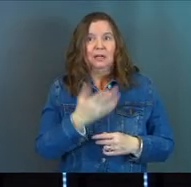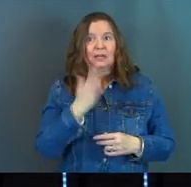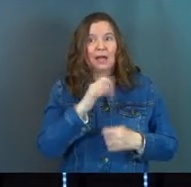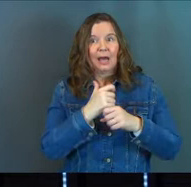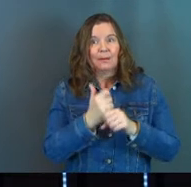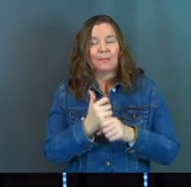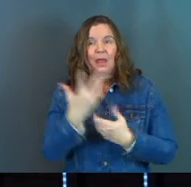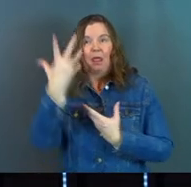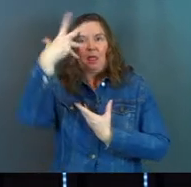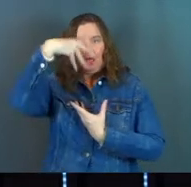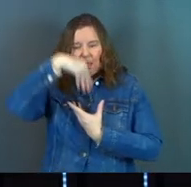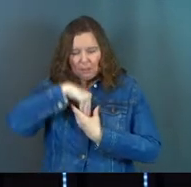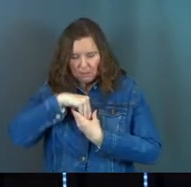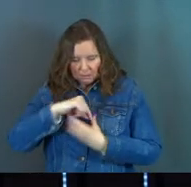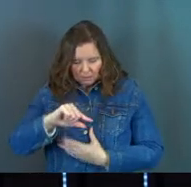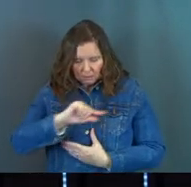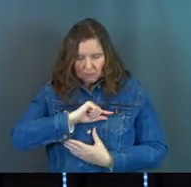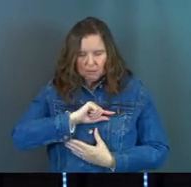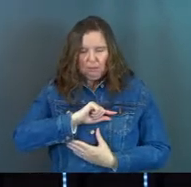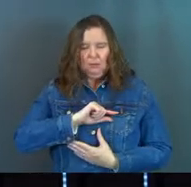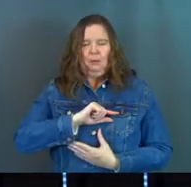God made him guilty of it.